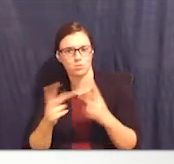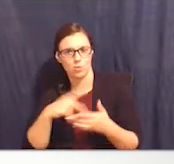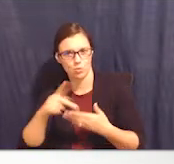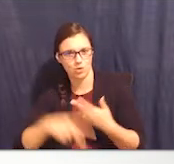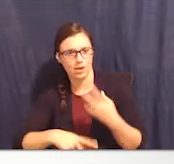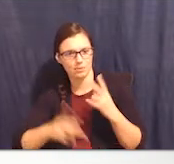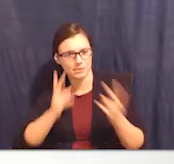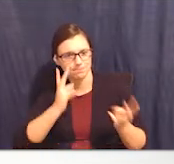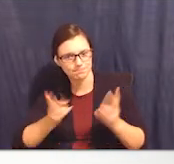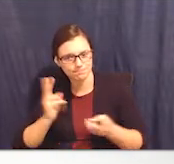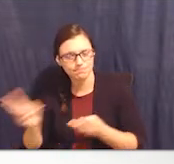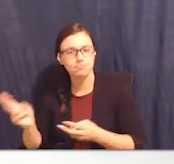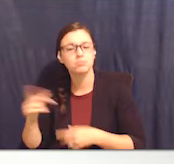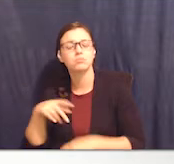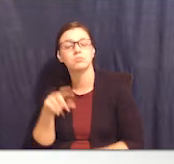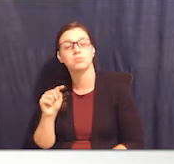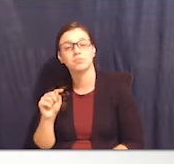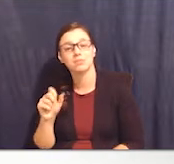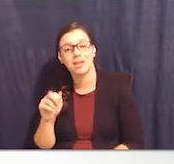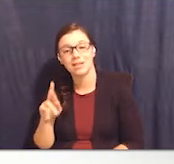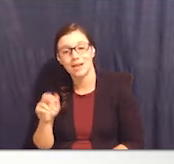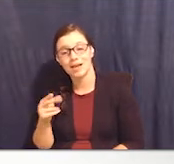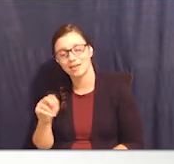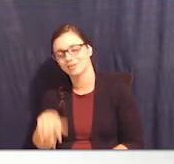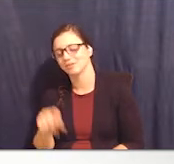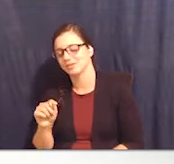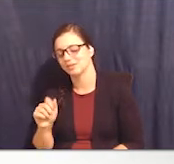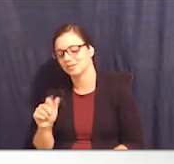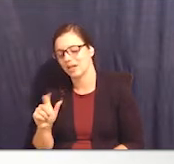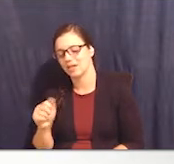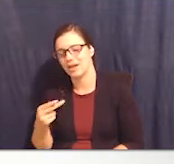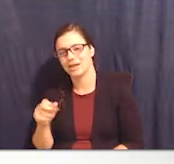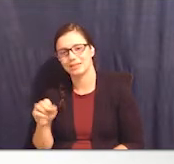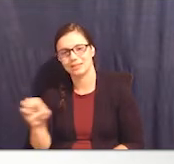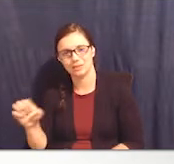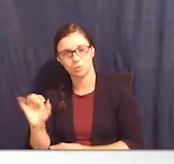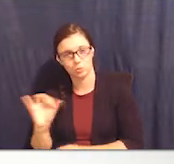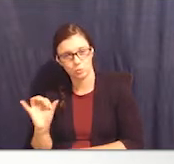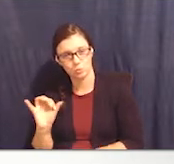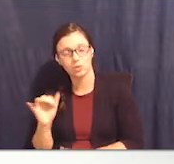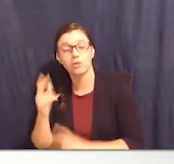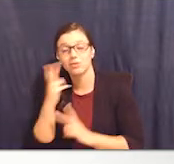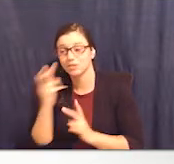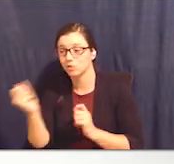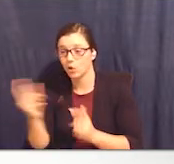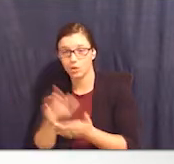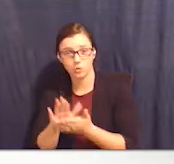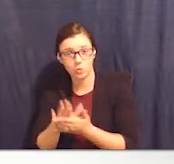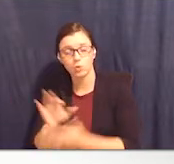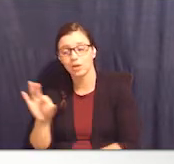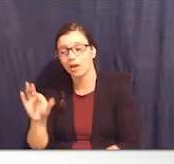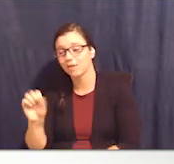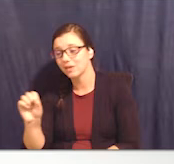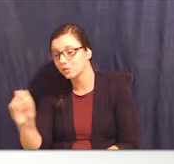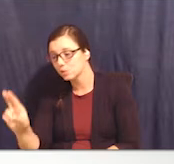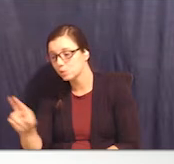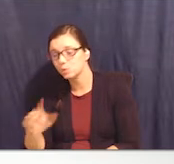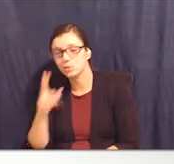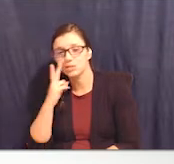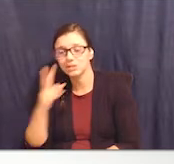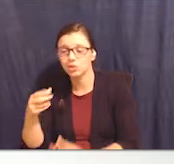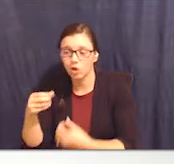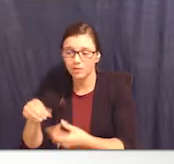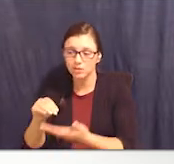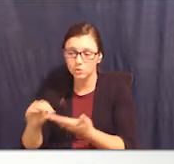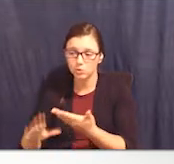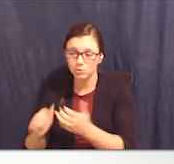talk to your IEP person who's working with it, and see if that person can help. A guidance